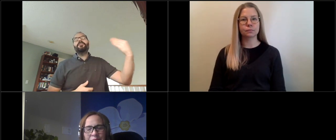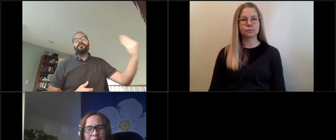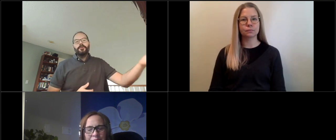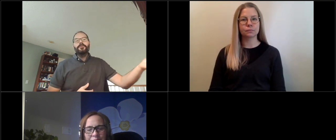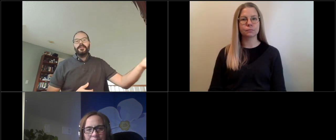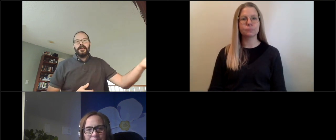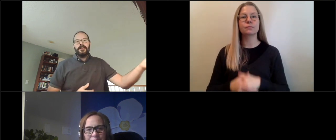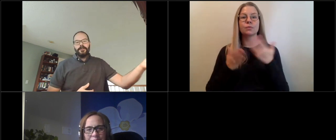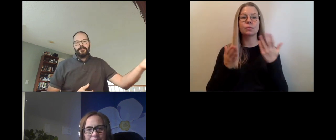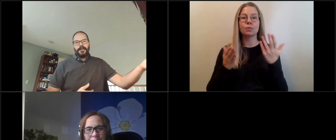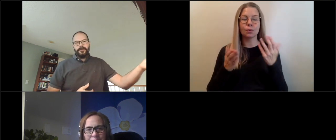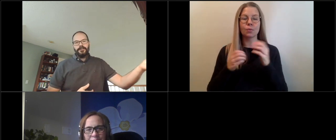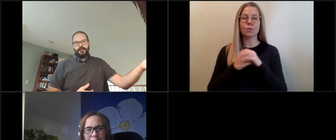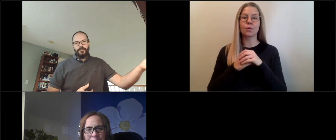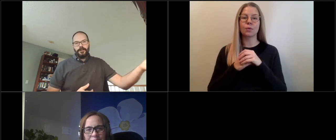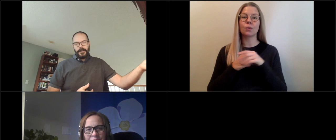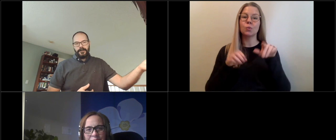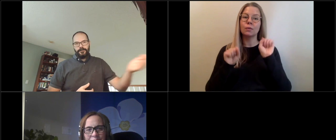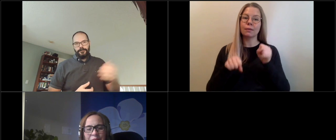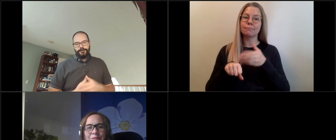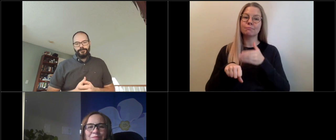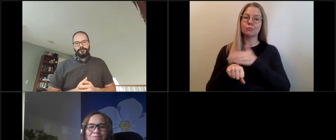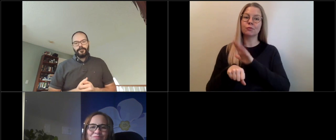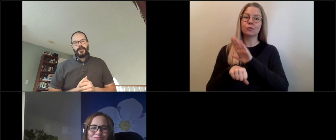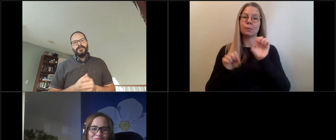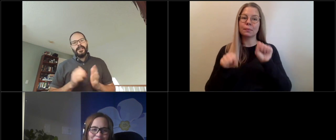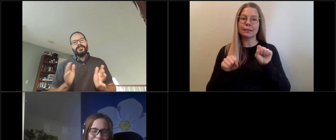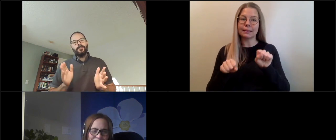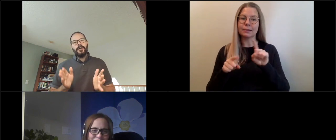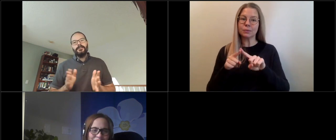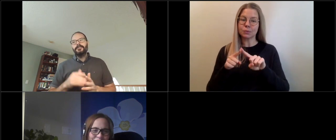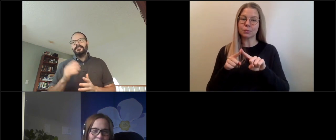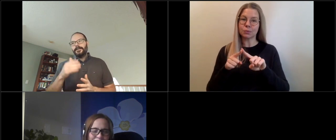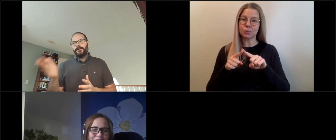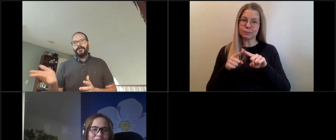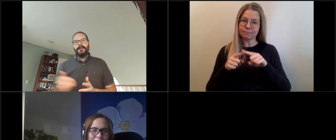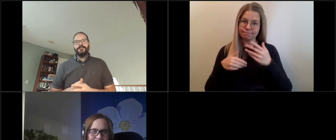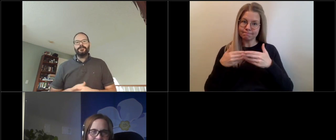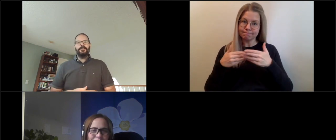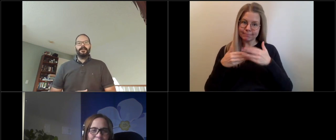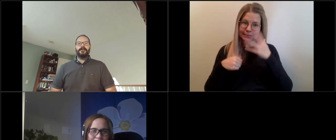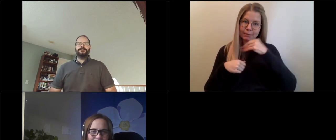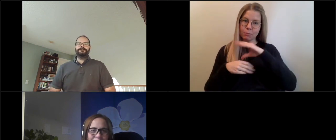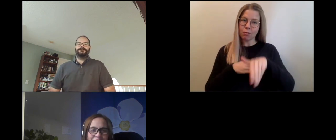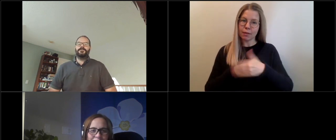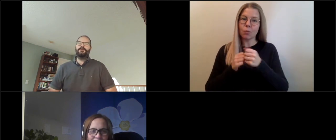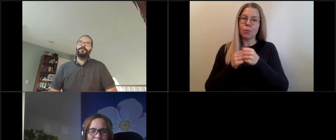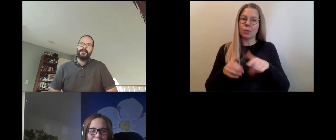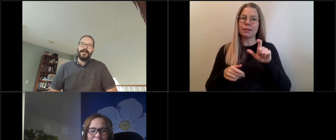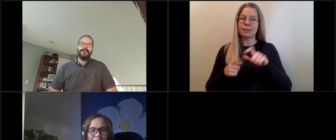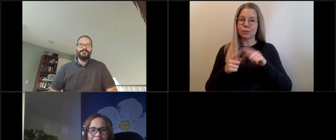it through the night without having to go to the bathroom. So that's one separate answer on that.